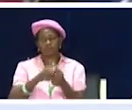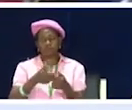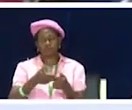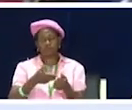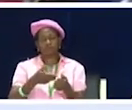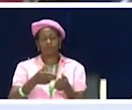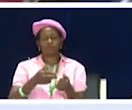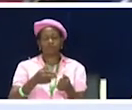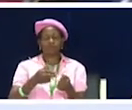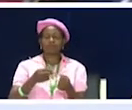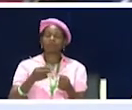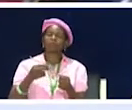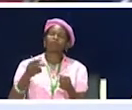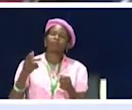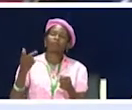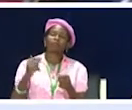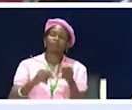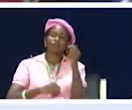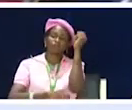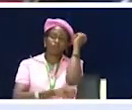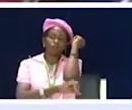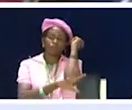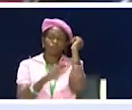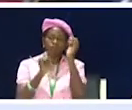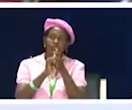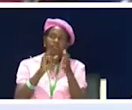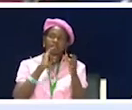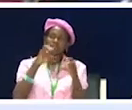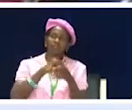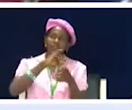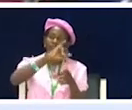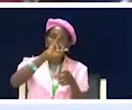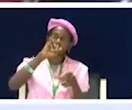the source of which was in Joshua chapter 6,